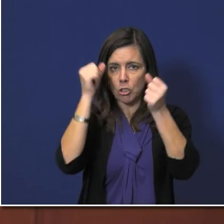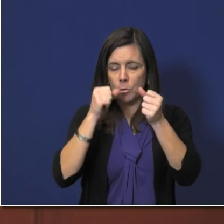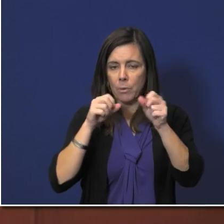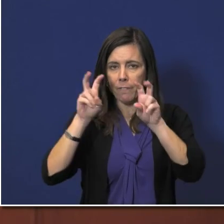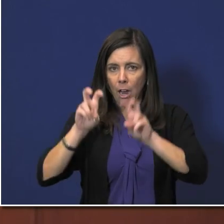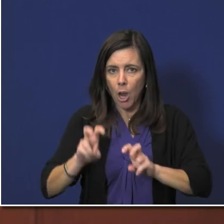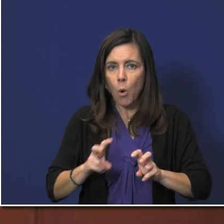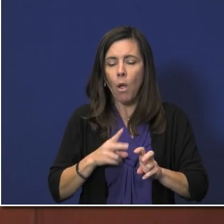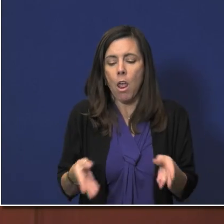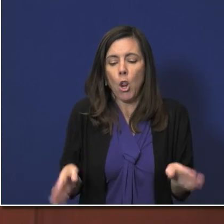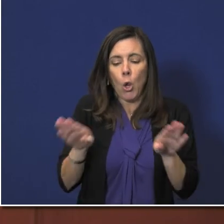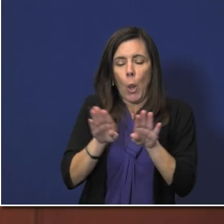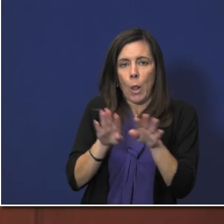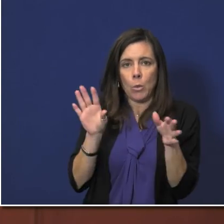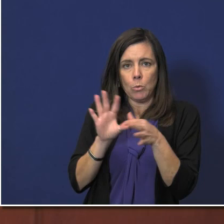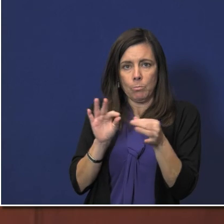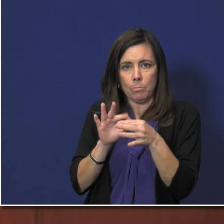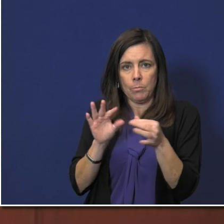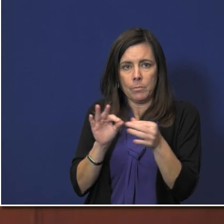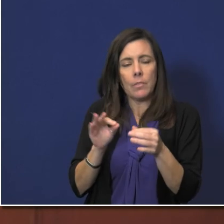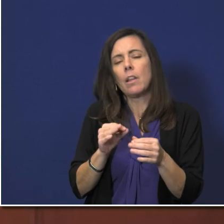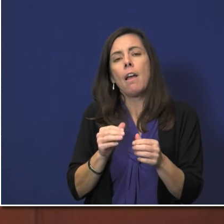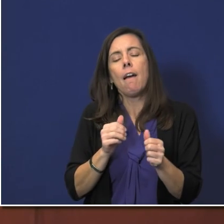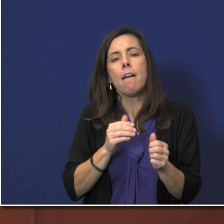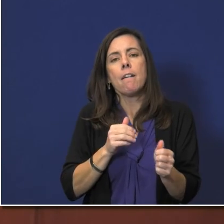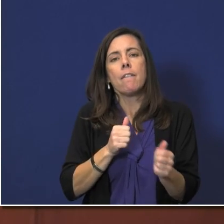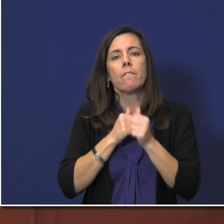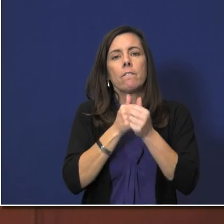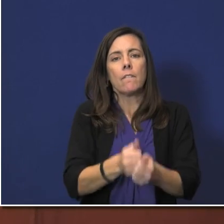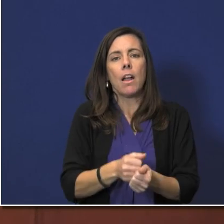in a closed session pursuant to section